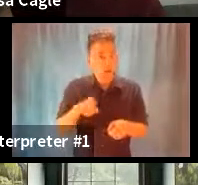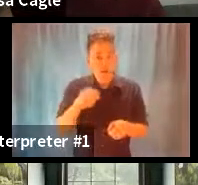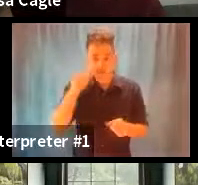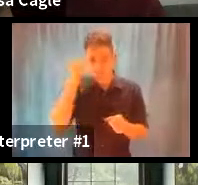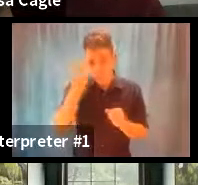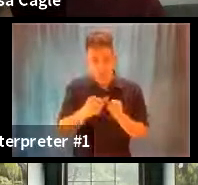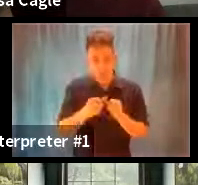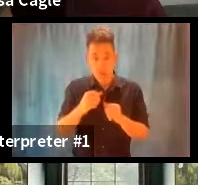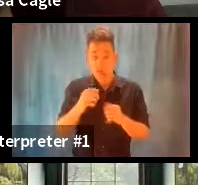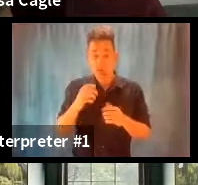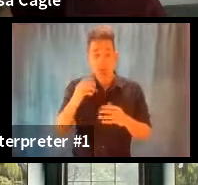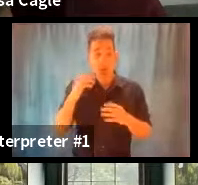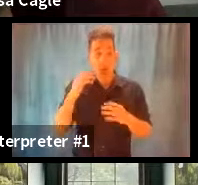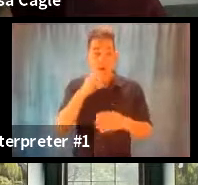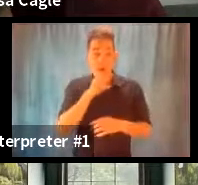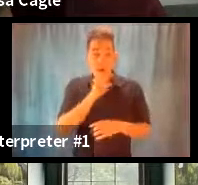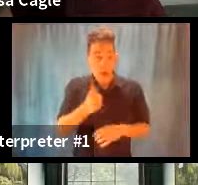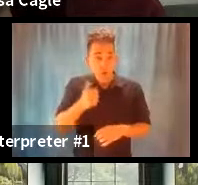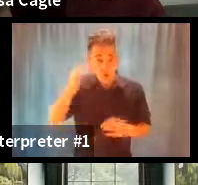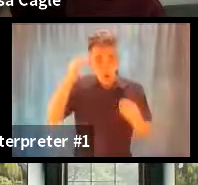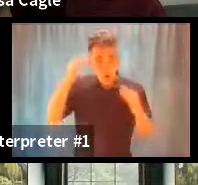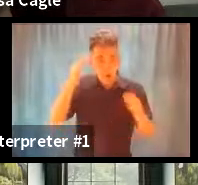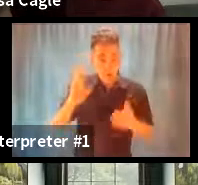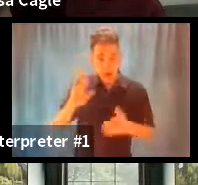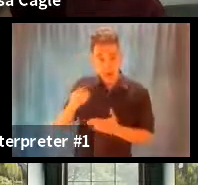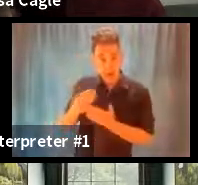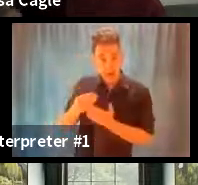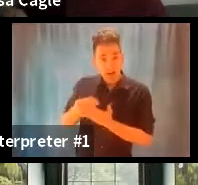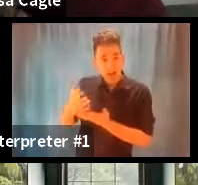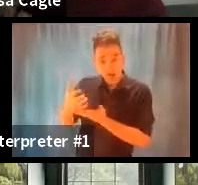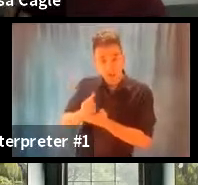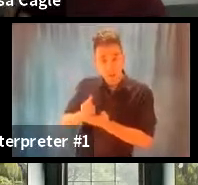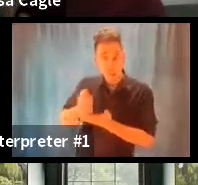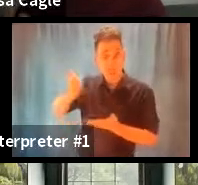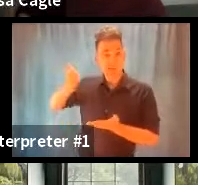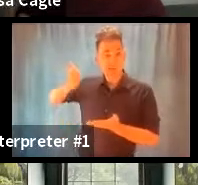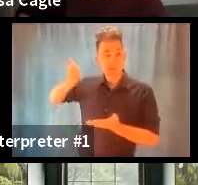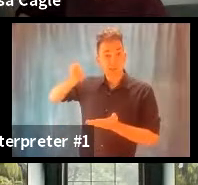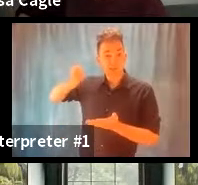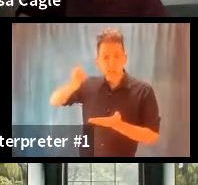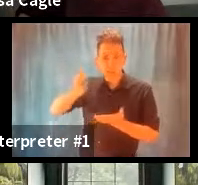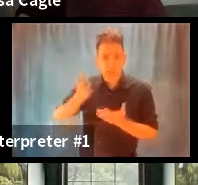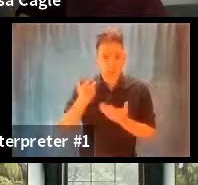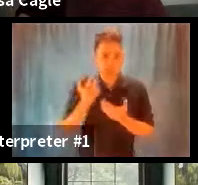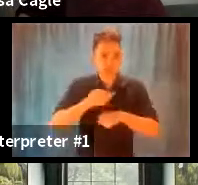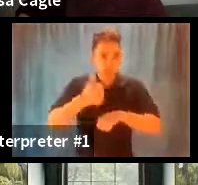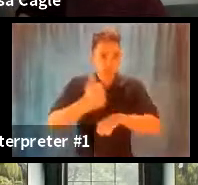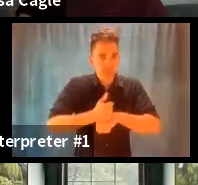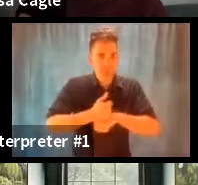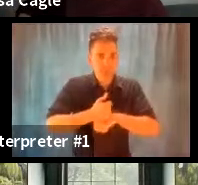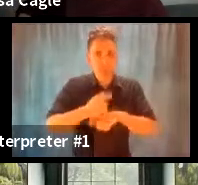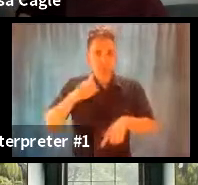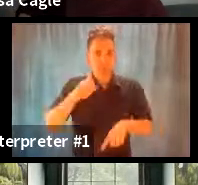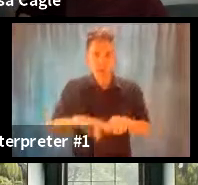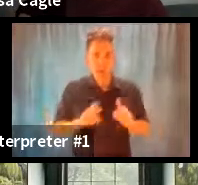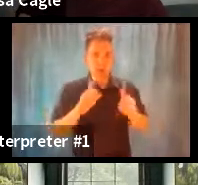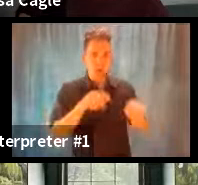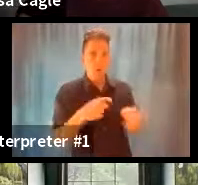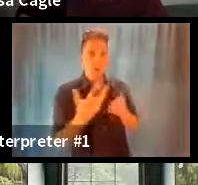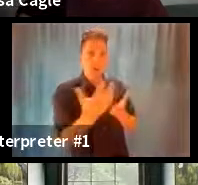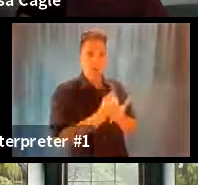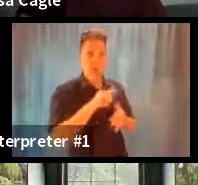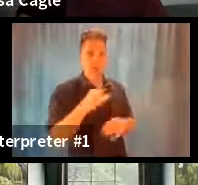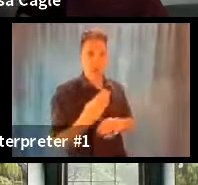fixed income. They may receive Social Security, but sometimes their Social Security makes them